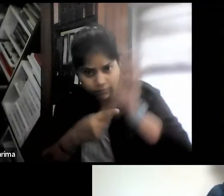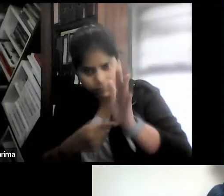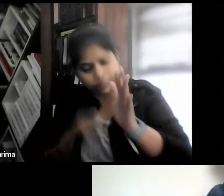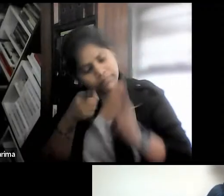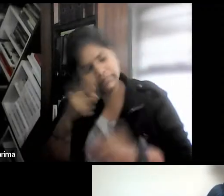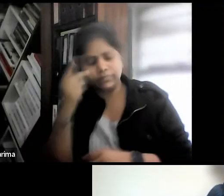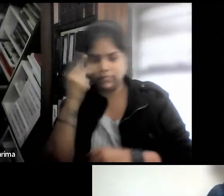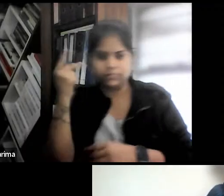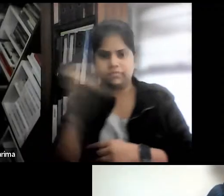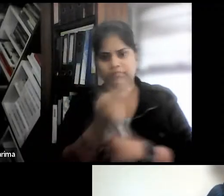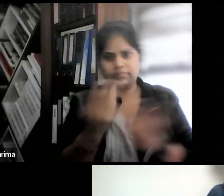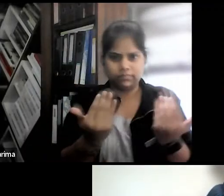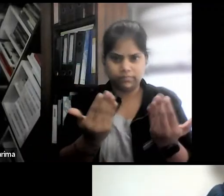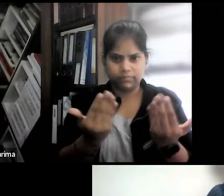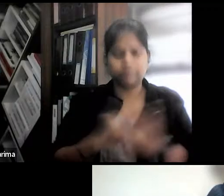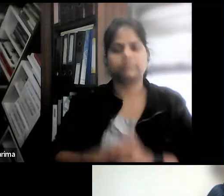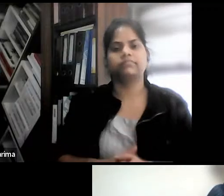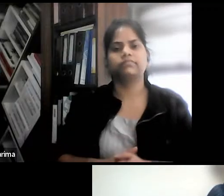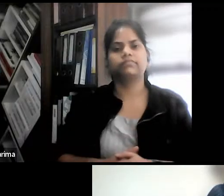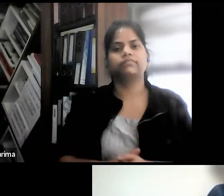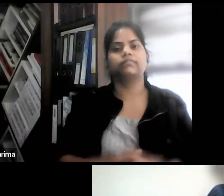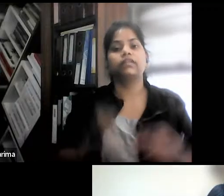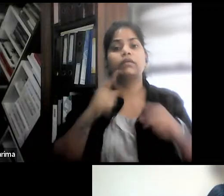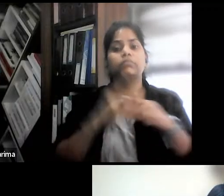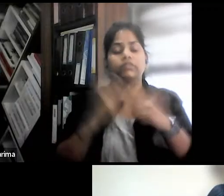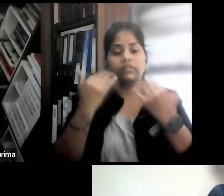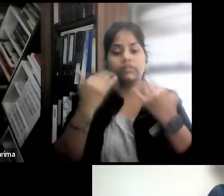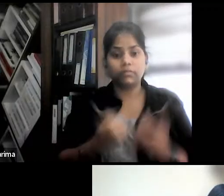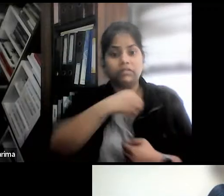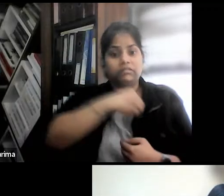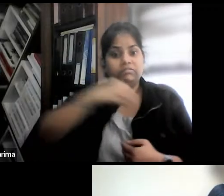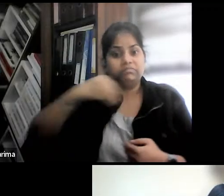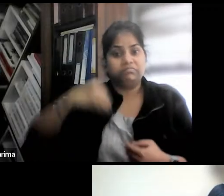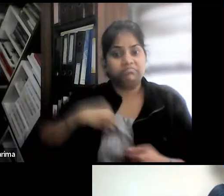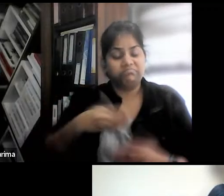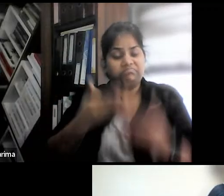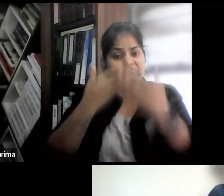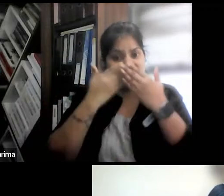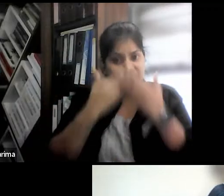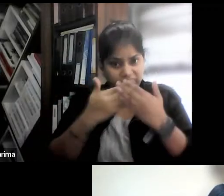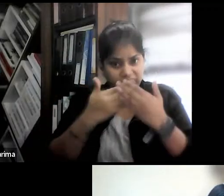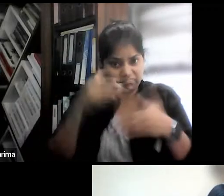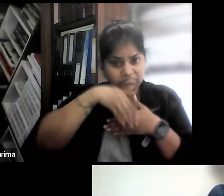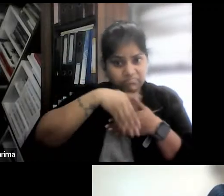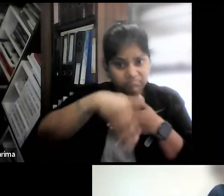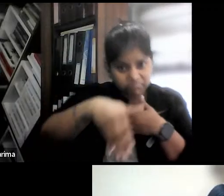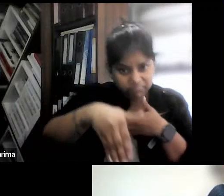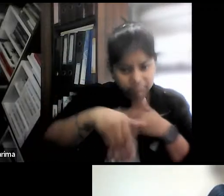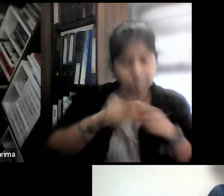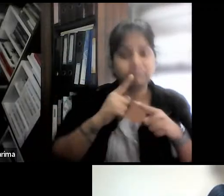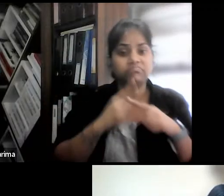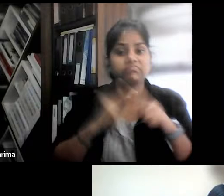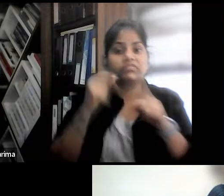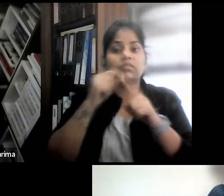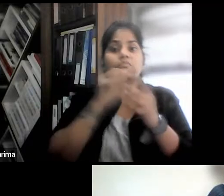Right? And she's also currently doing her doctoral study, and her PhD work is in the area